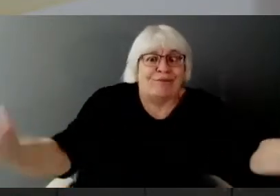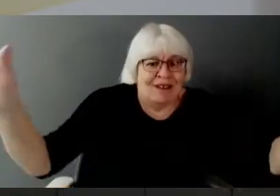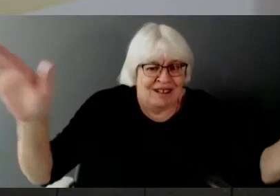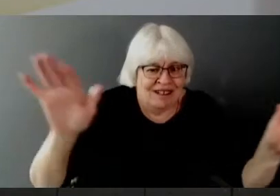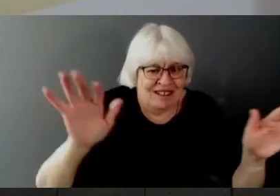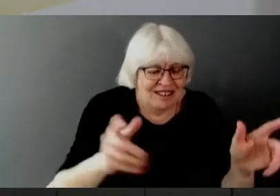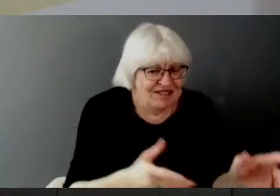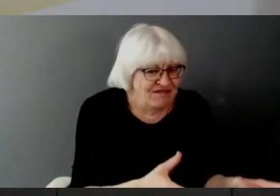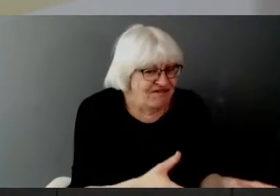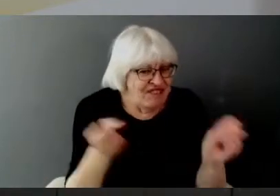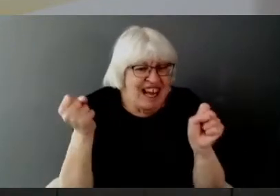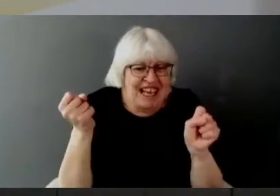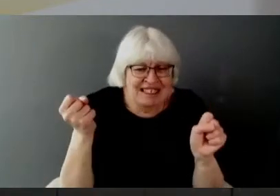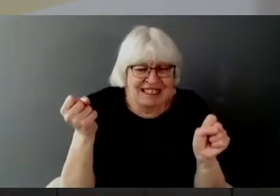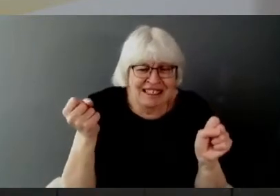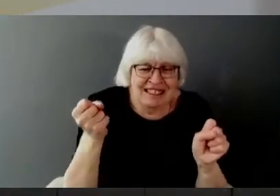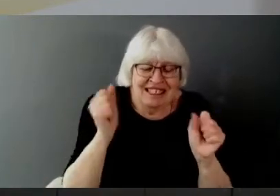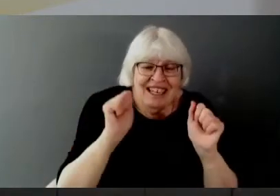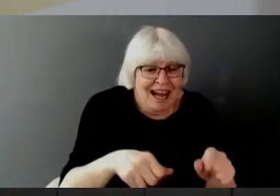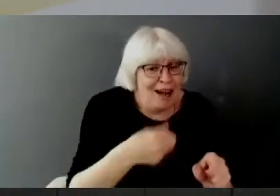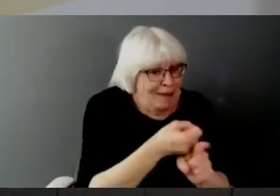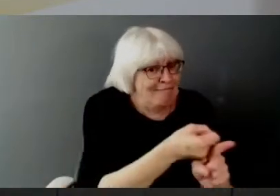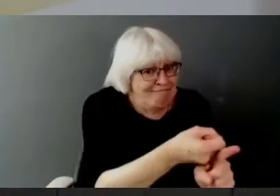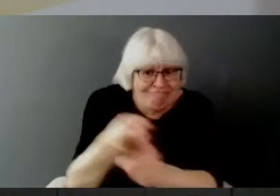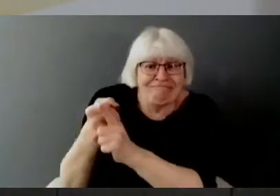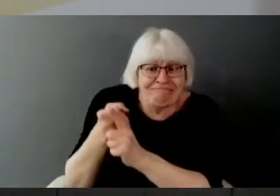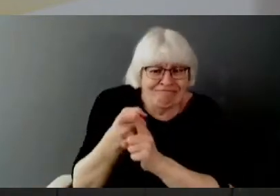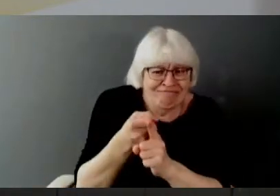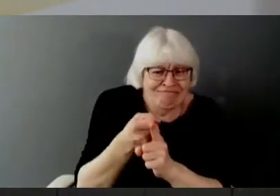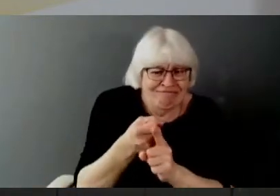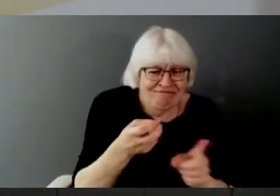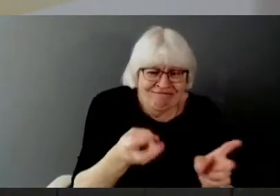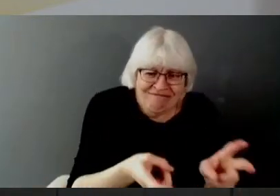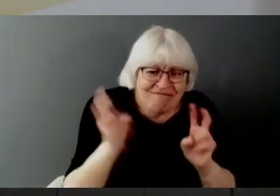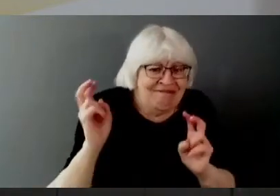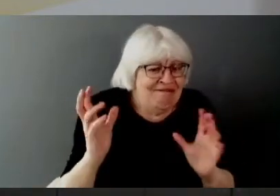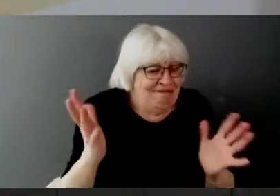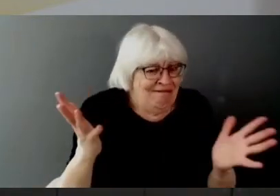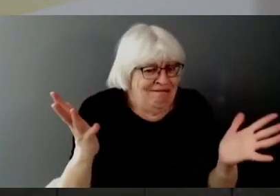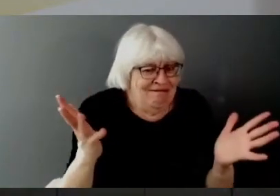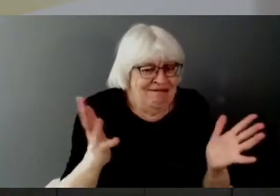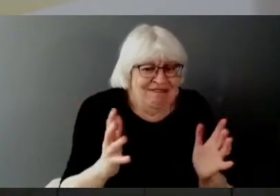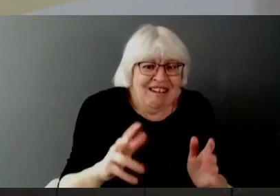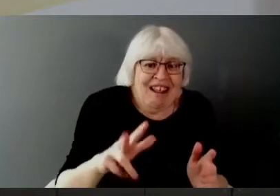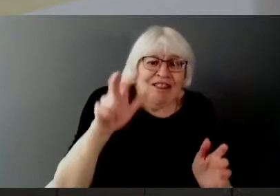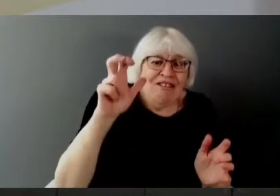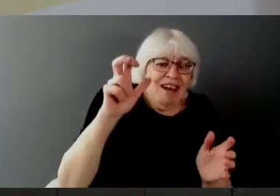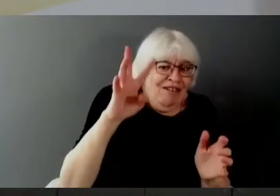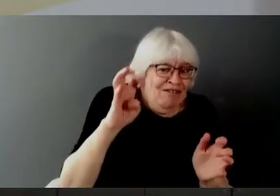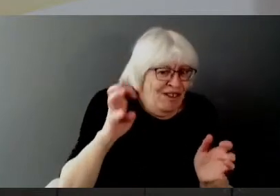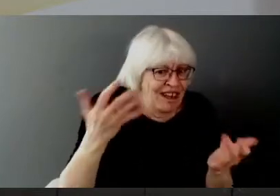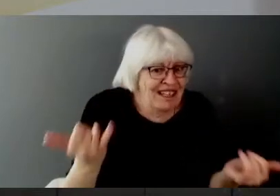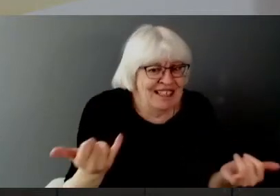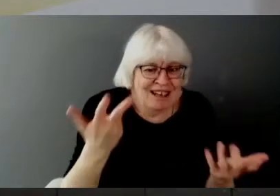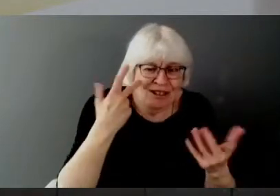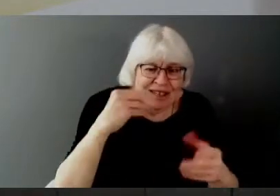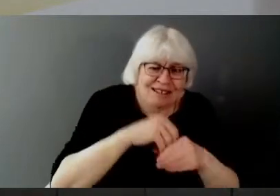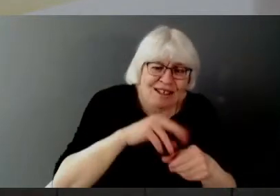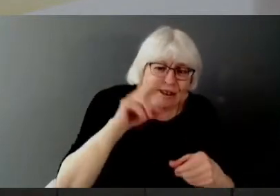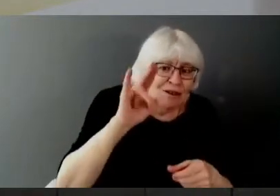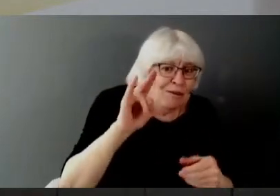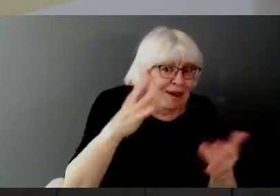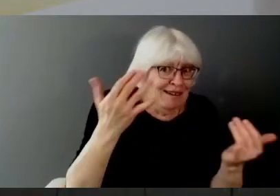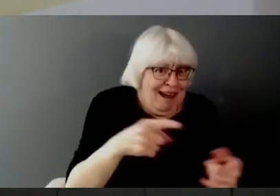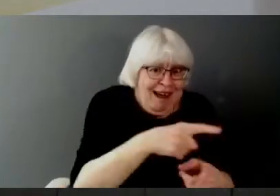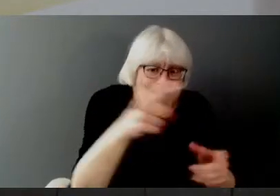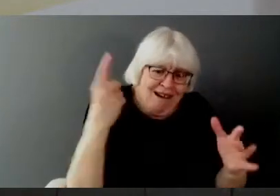consequences. There are hundreds of people having to isolate in New Brunswick as a result of being contacts